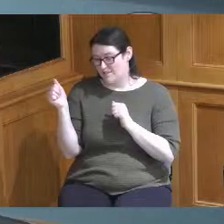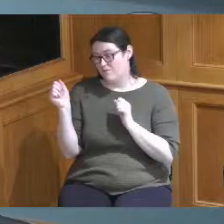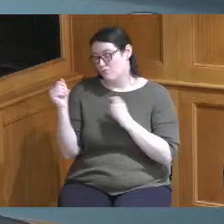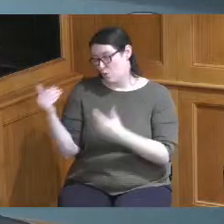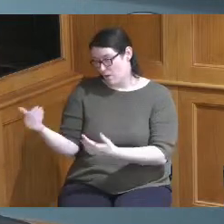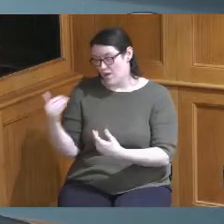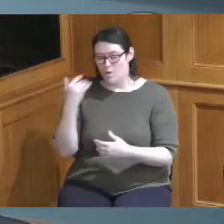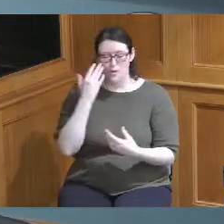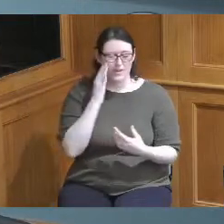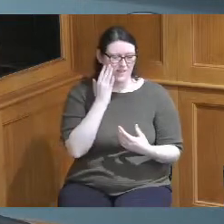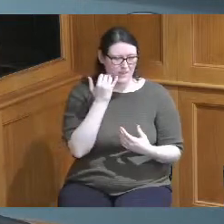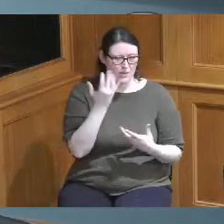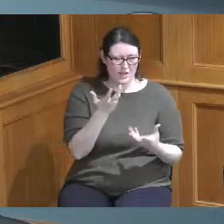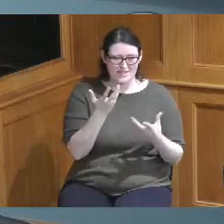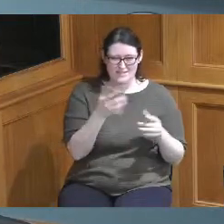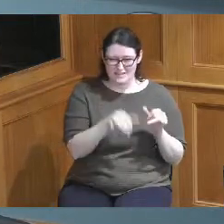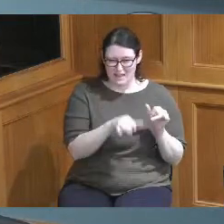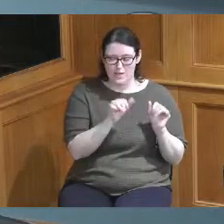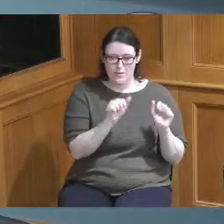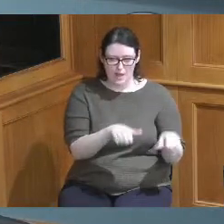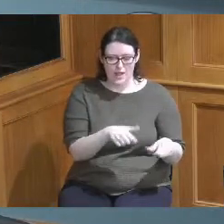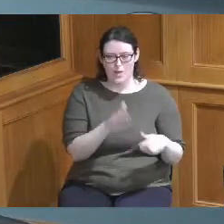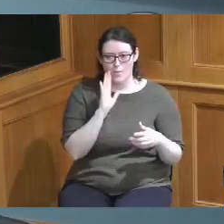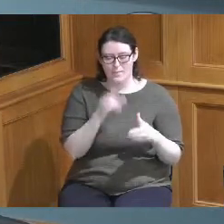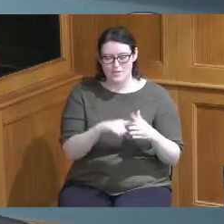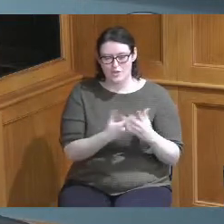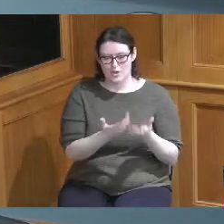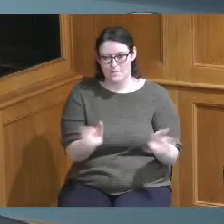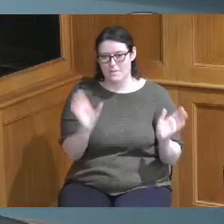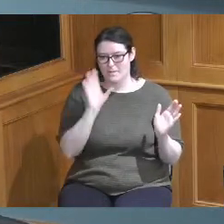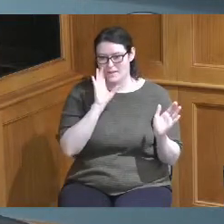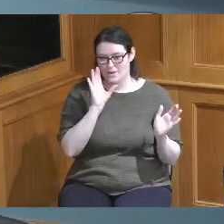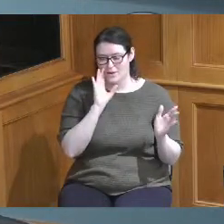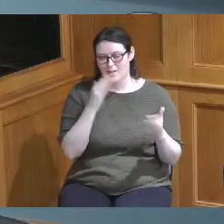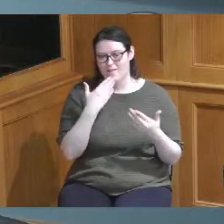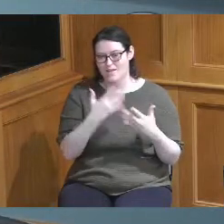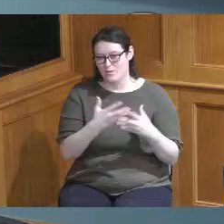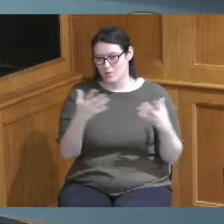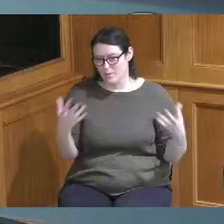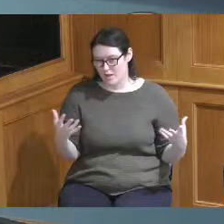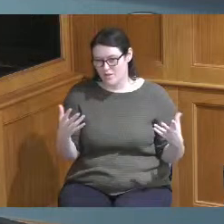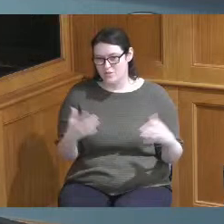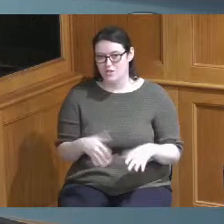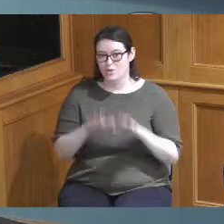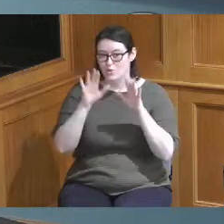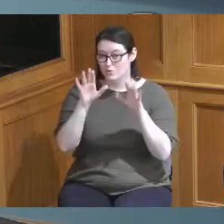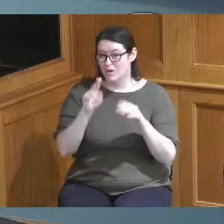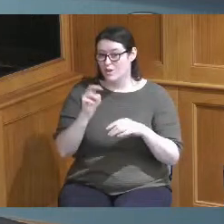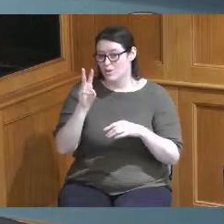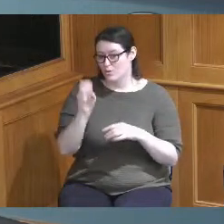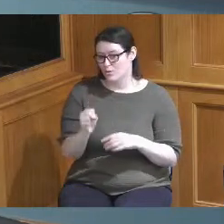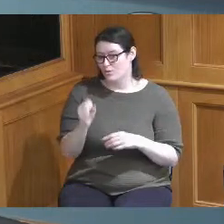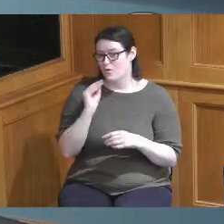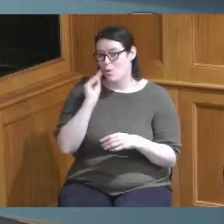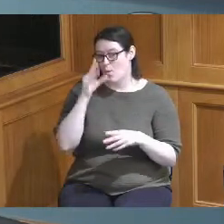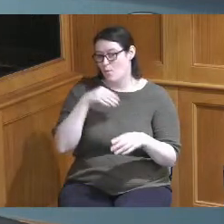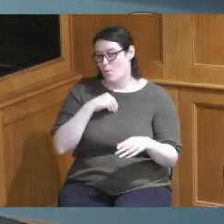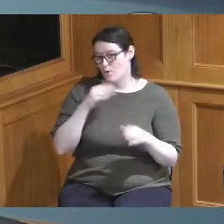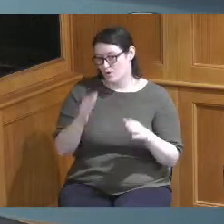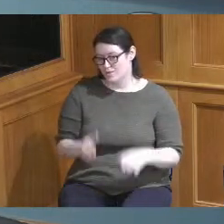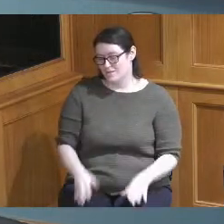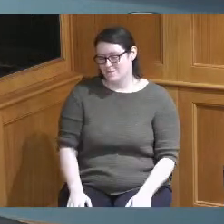getting ready to go into a public hearing. But thank you all very much. Great news for the homeowners.